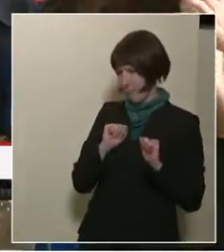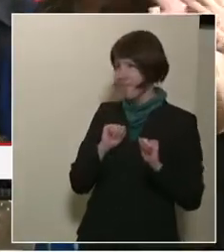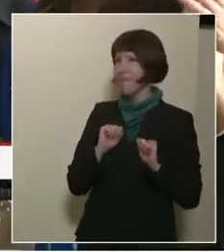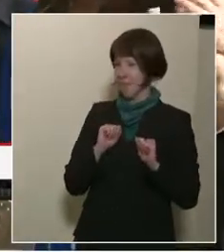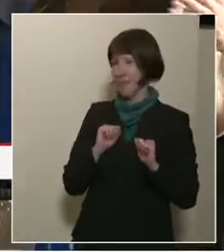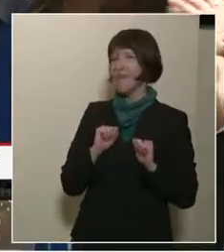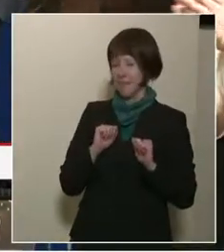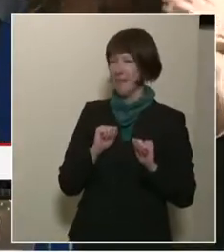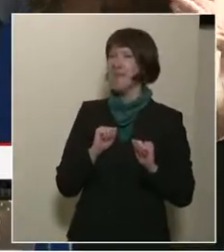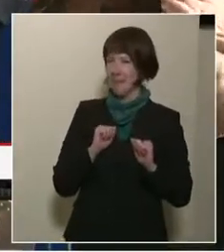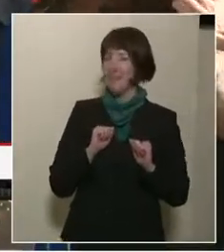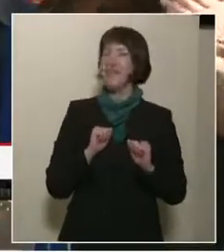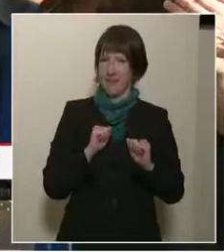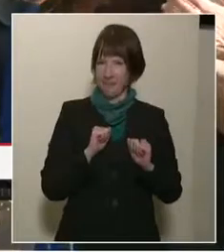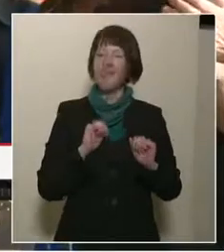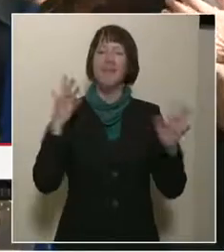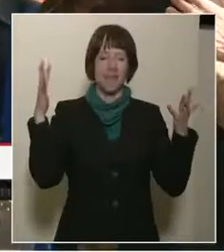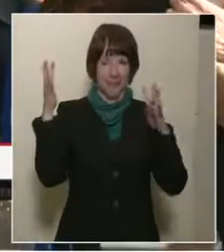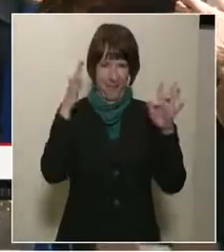have